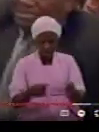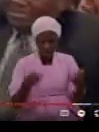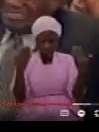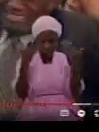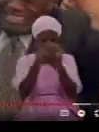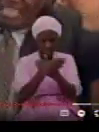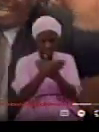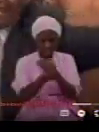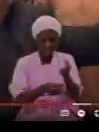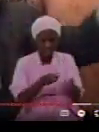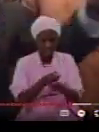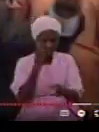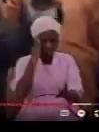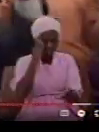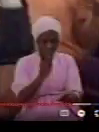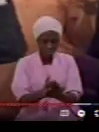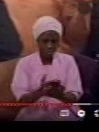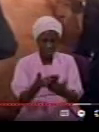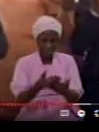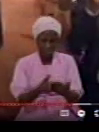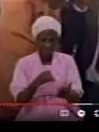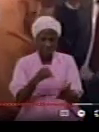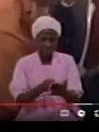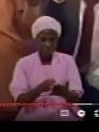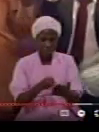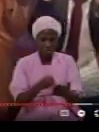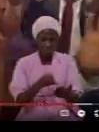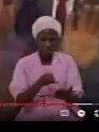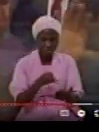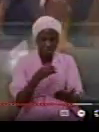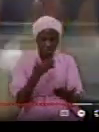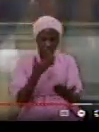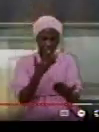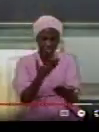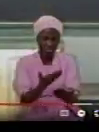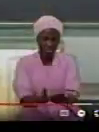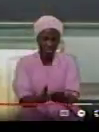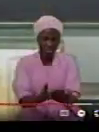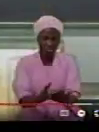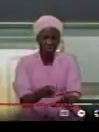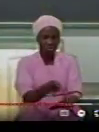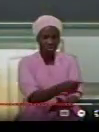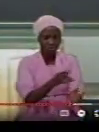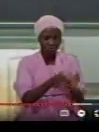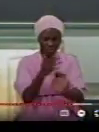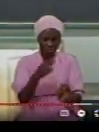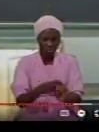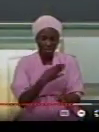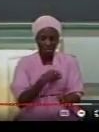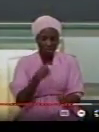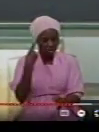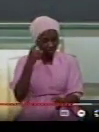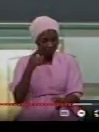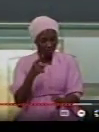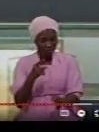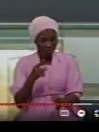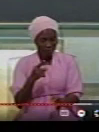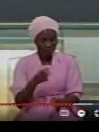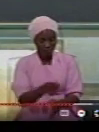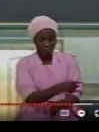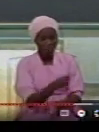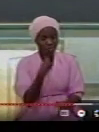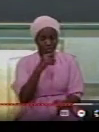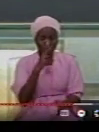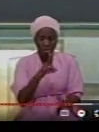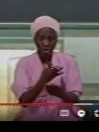will stop before it gets to them in Jesus' name. And for those who are living from hand to mouth, they are